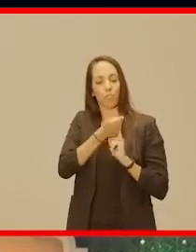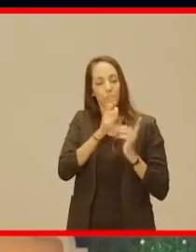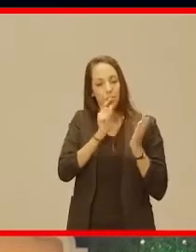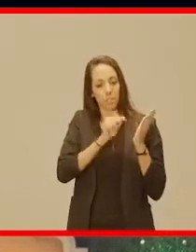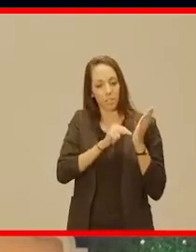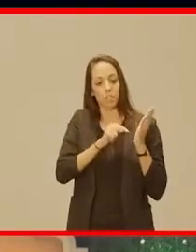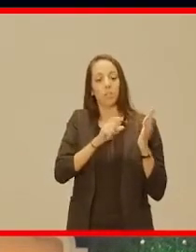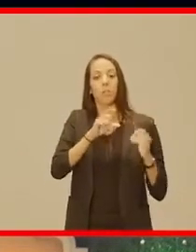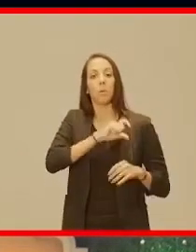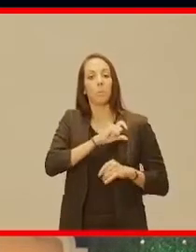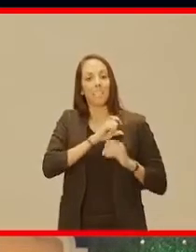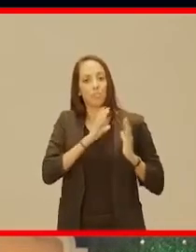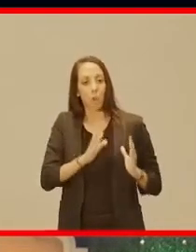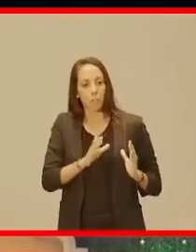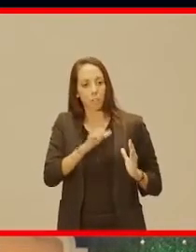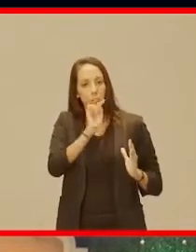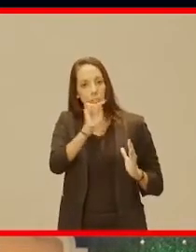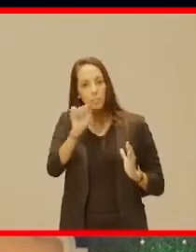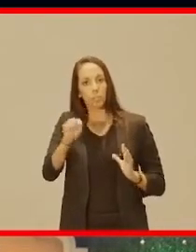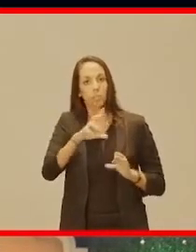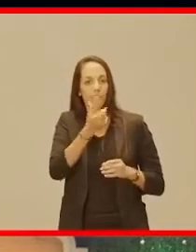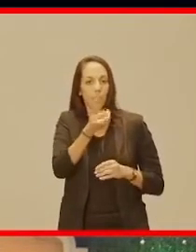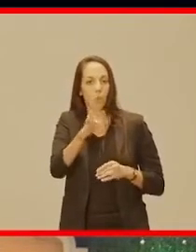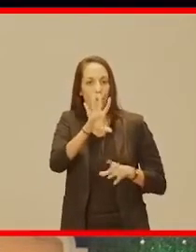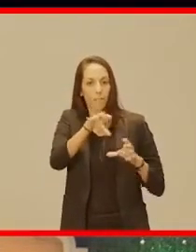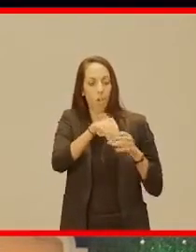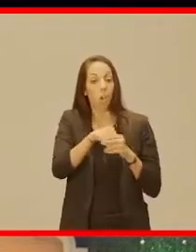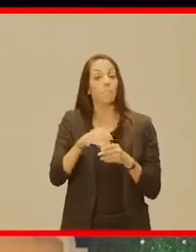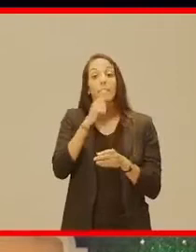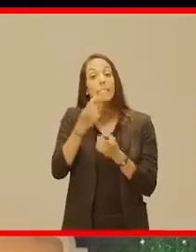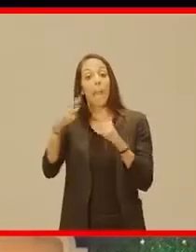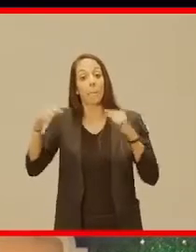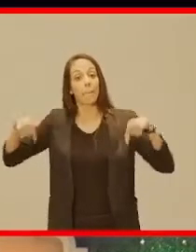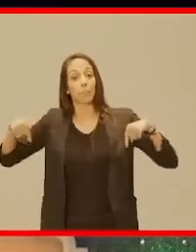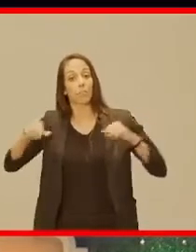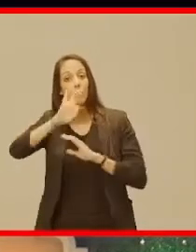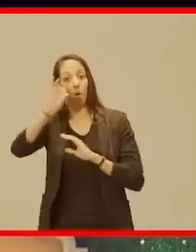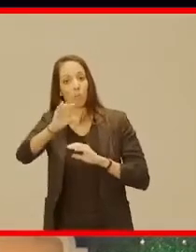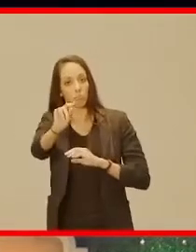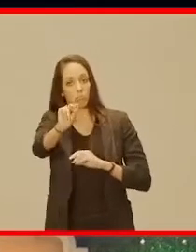police officers that were involved, and this didn't happen in Florida, but it happened